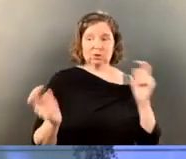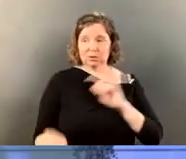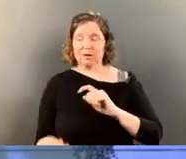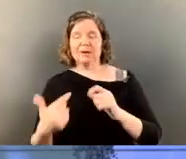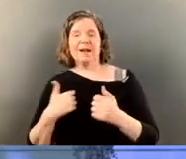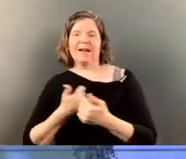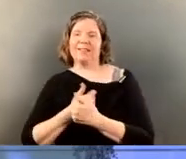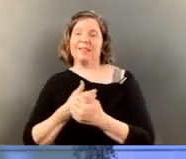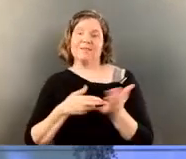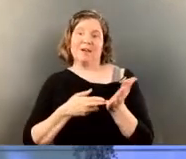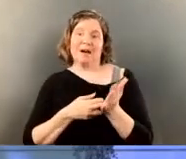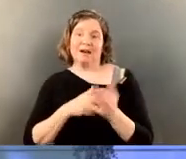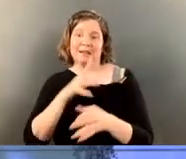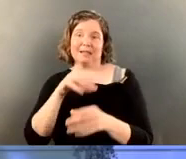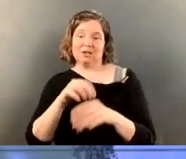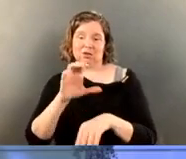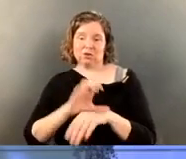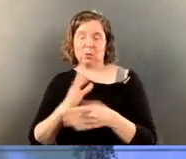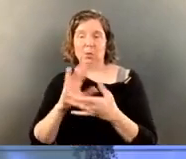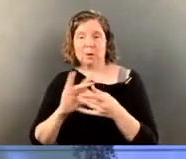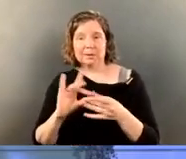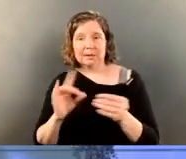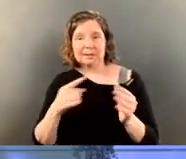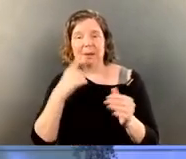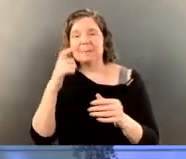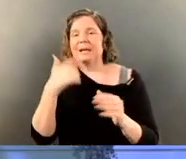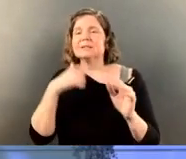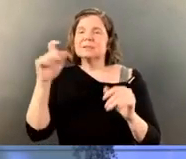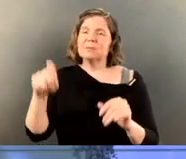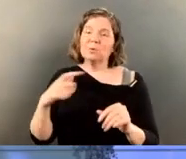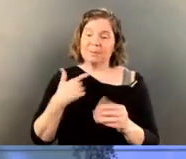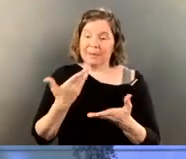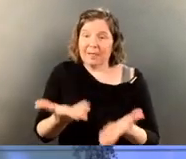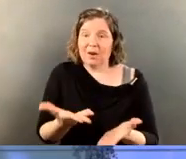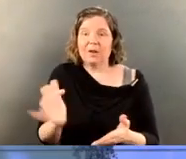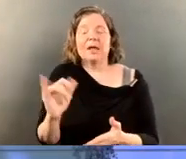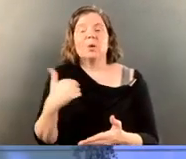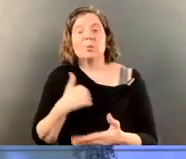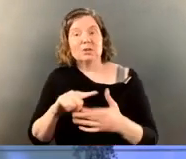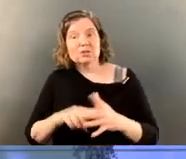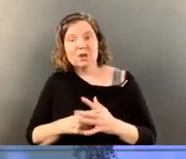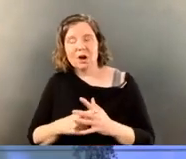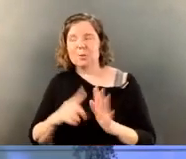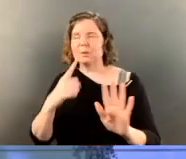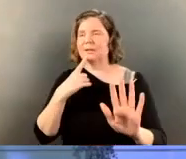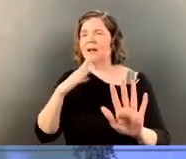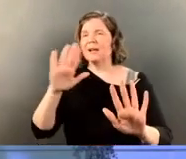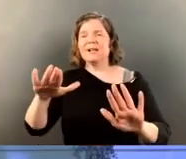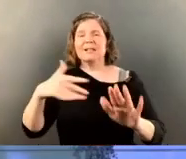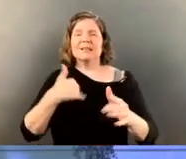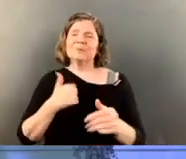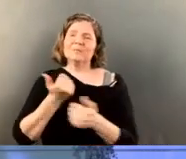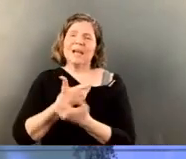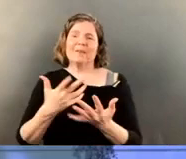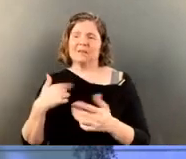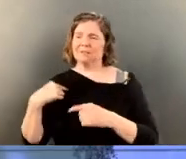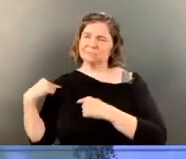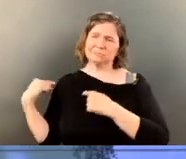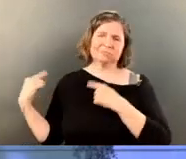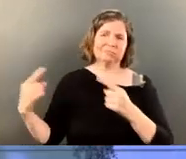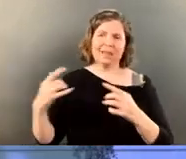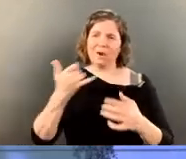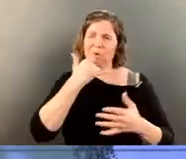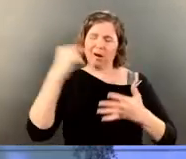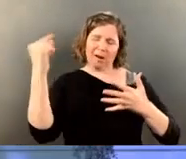the honesty that's in the church when we tell our testimony, because it's supposed to be there. Like we start and we say, listen, this is everything that I did wrong. And